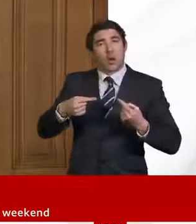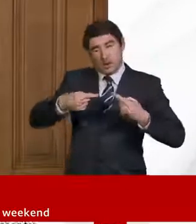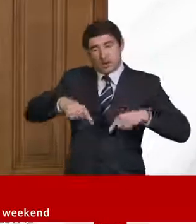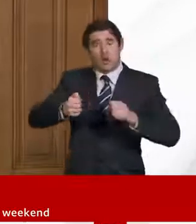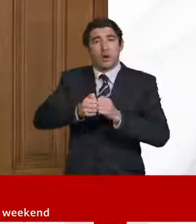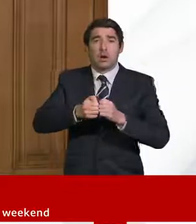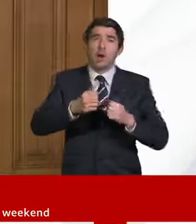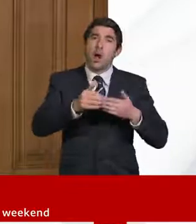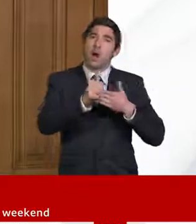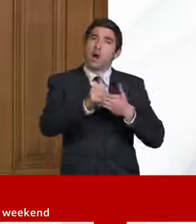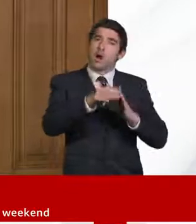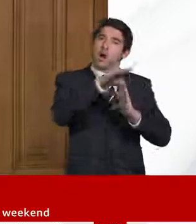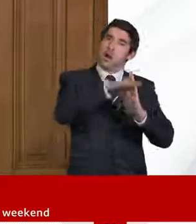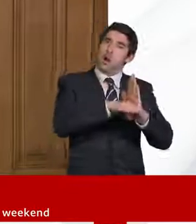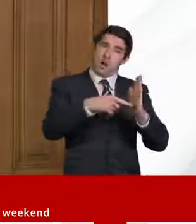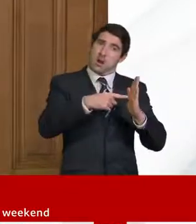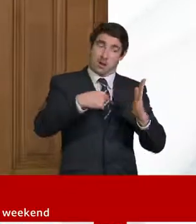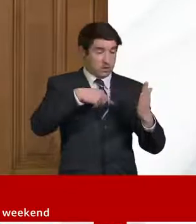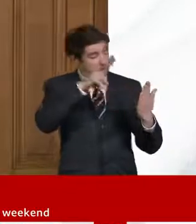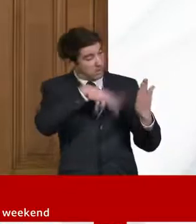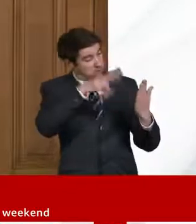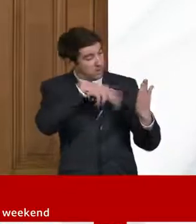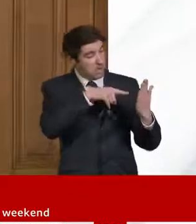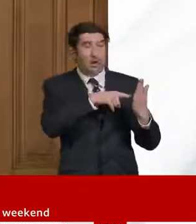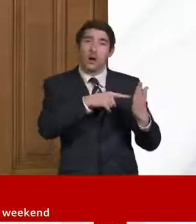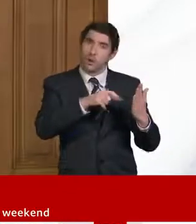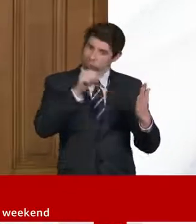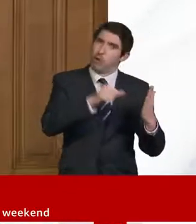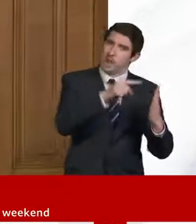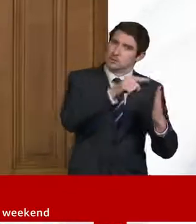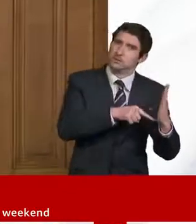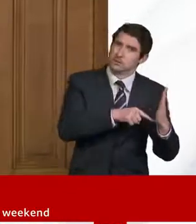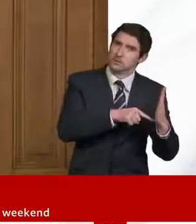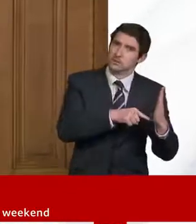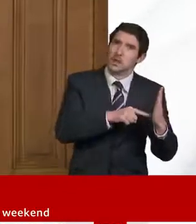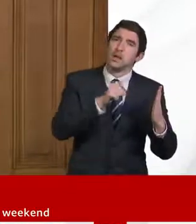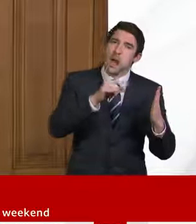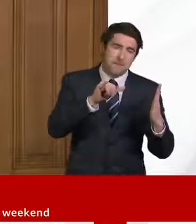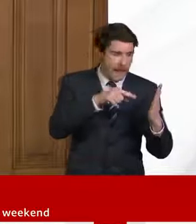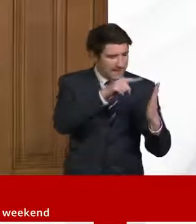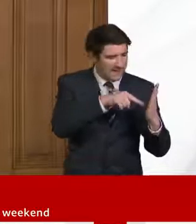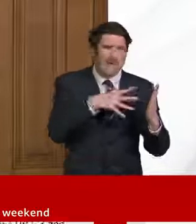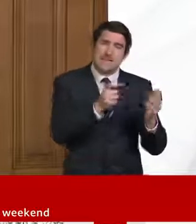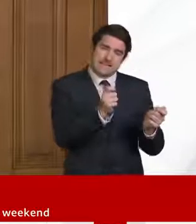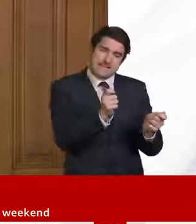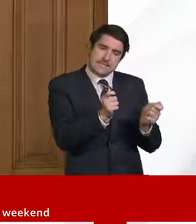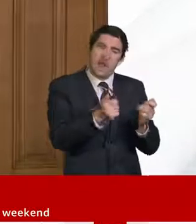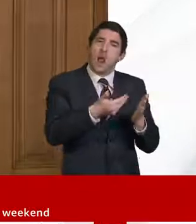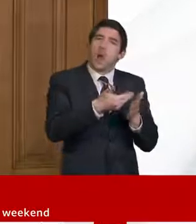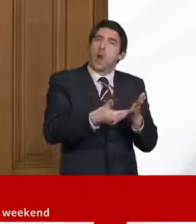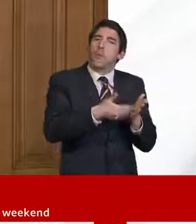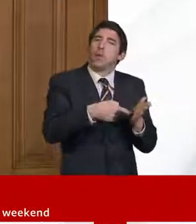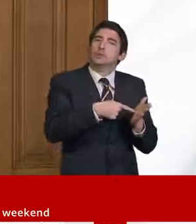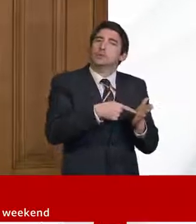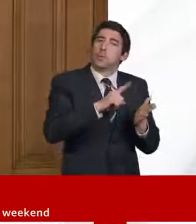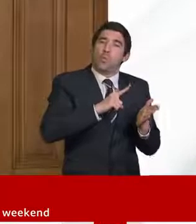see if, although we're quite satisfied with the technical basis of it, if we can make some small tweaks, if you like, to ensure